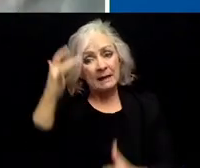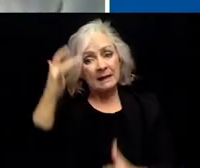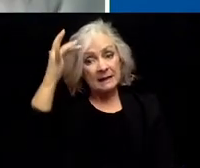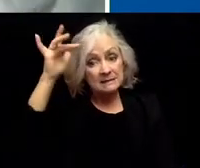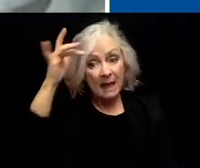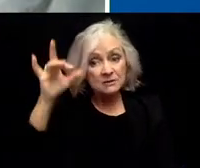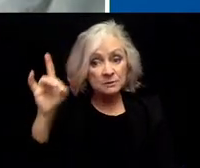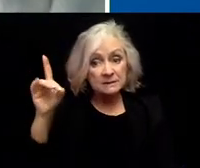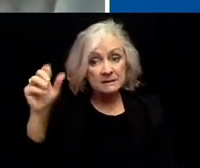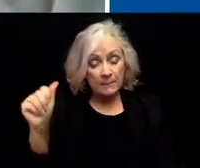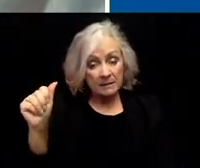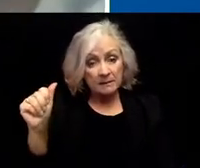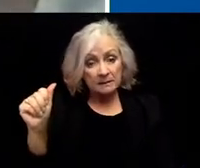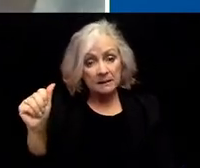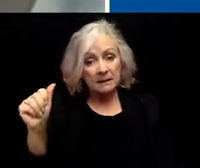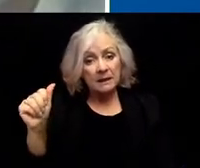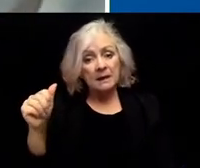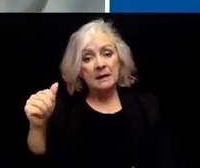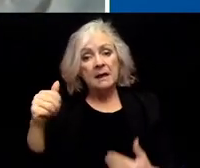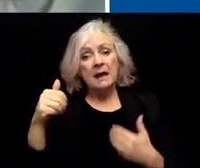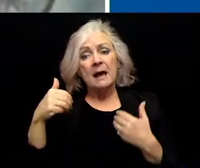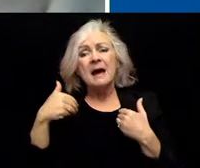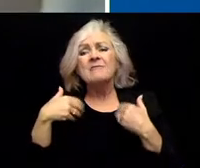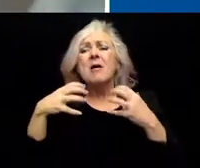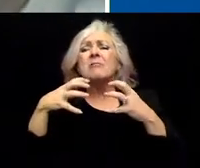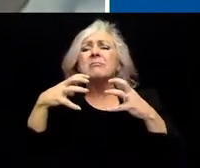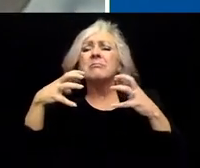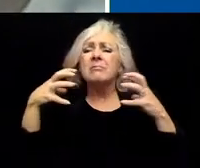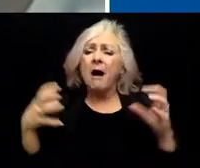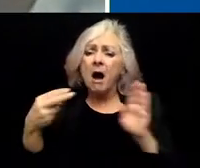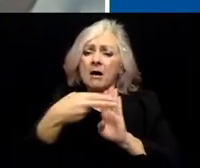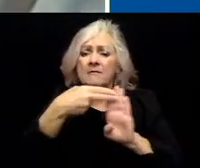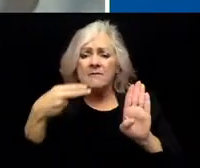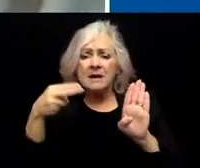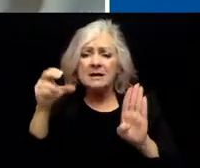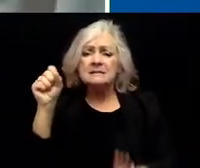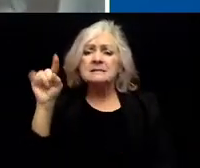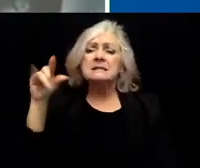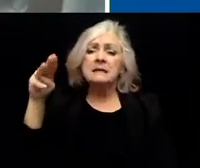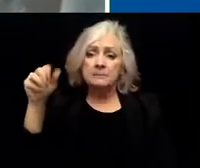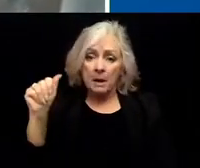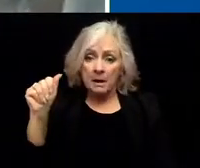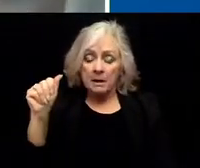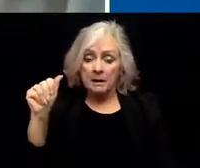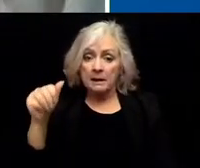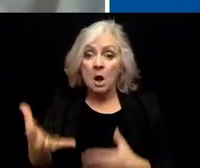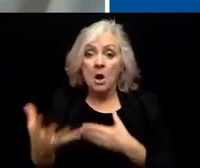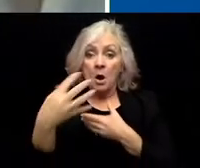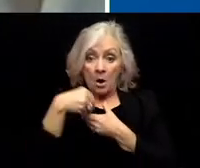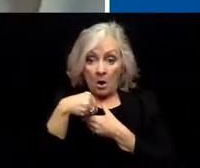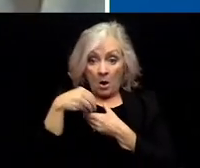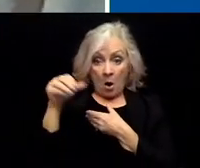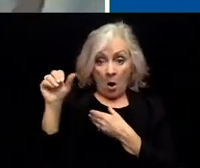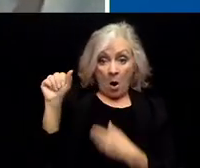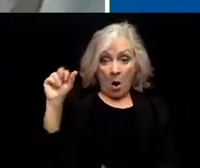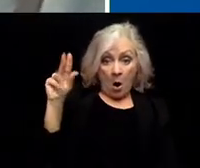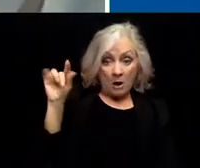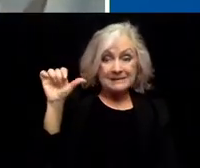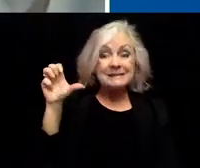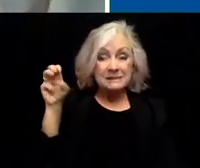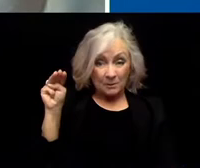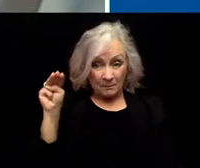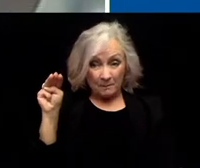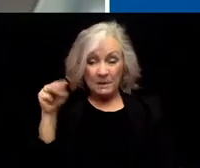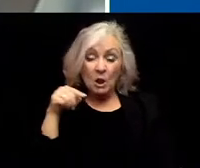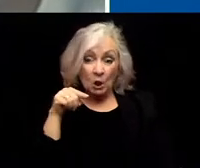disabilities carry the most stigma. And autism, something I know which is very dear to your heart, is something